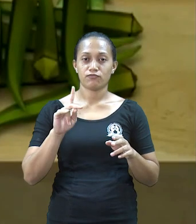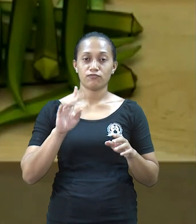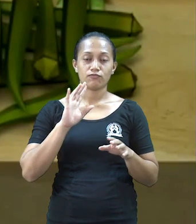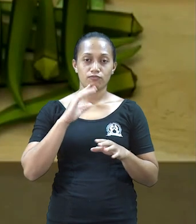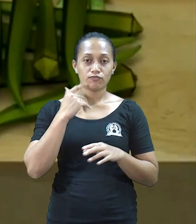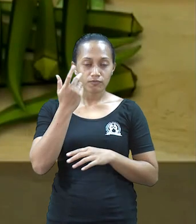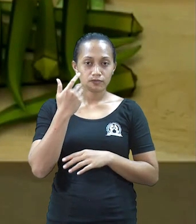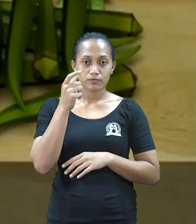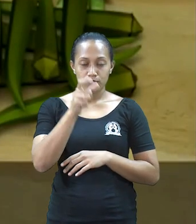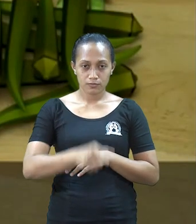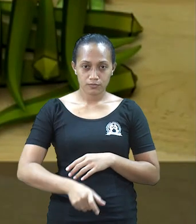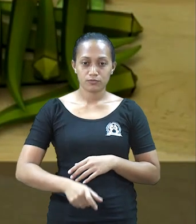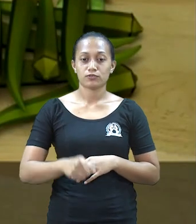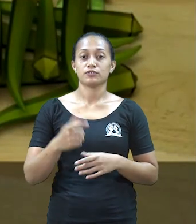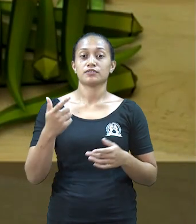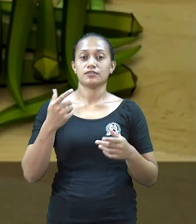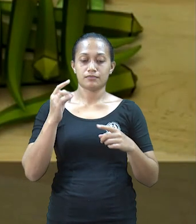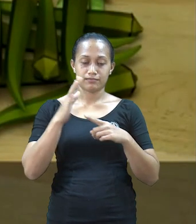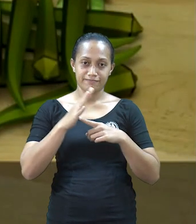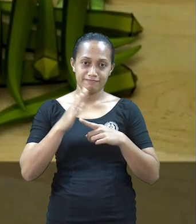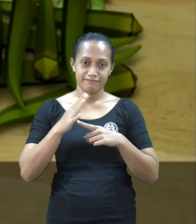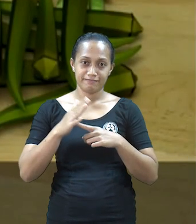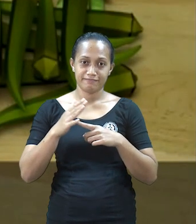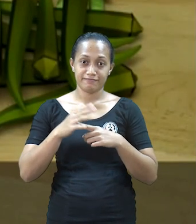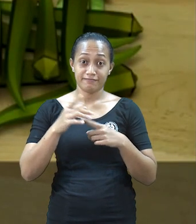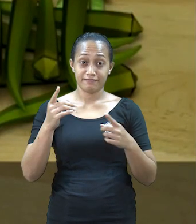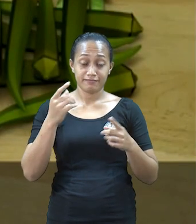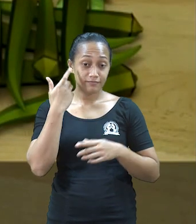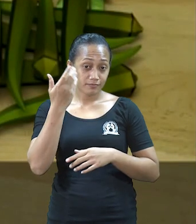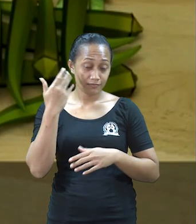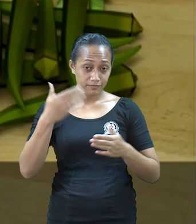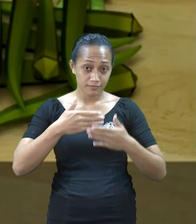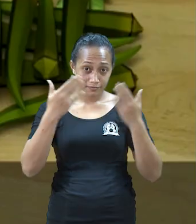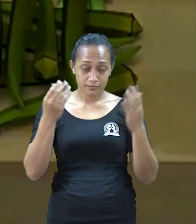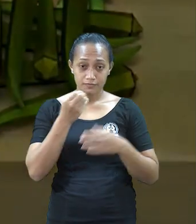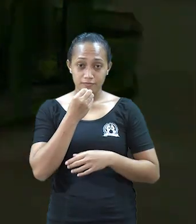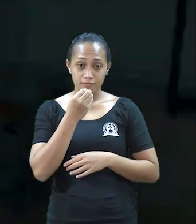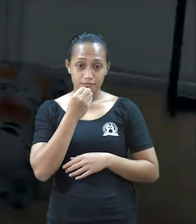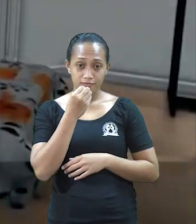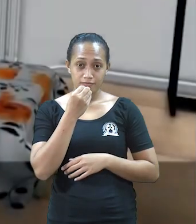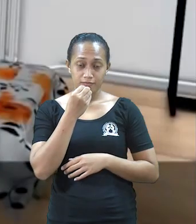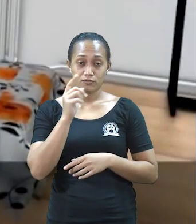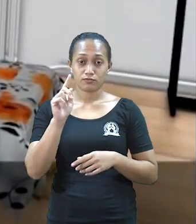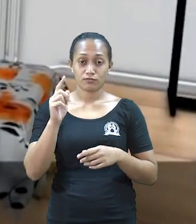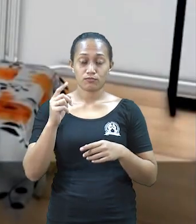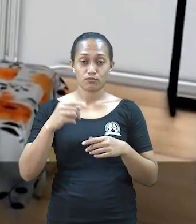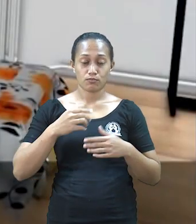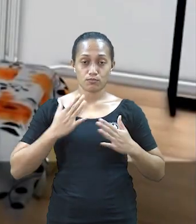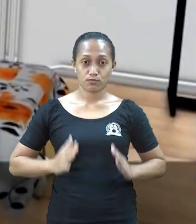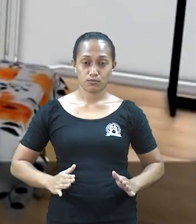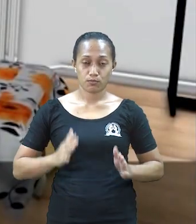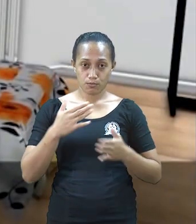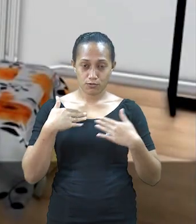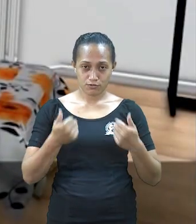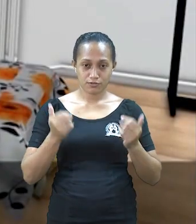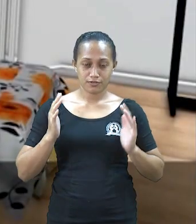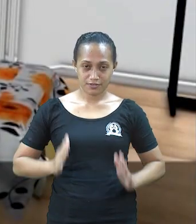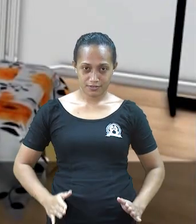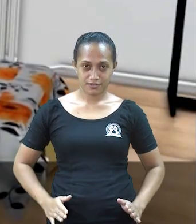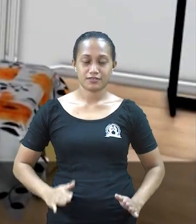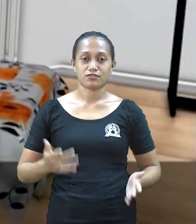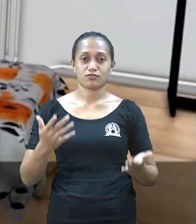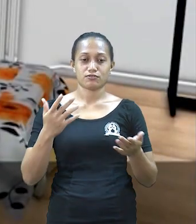For every human, personal hygiene is as important as our daily food. Personal hygiene gives